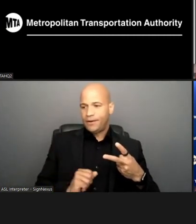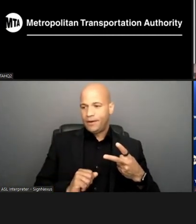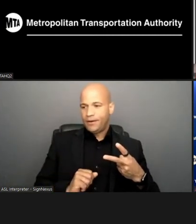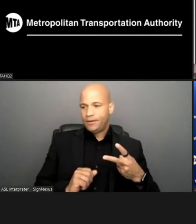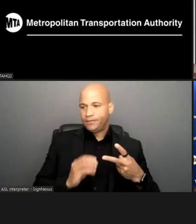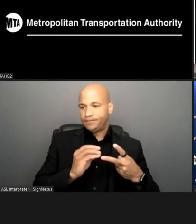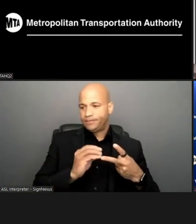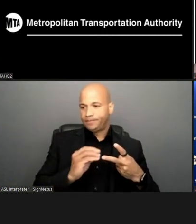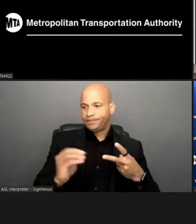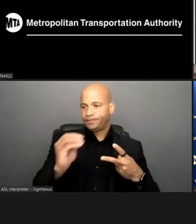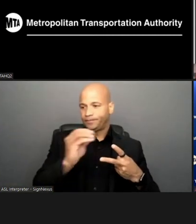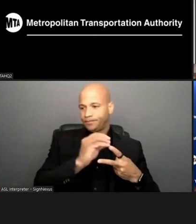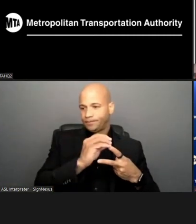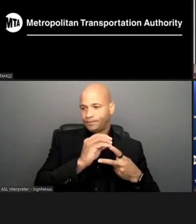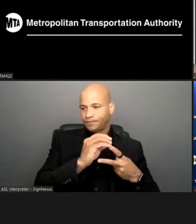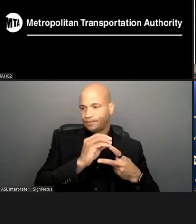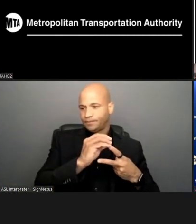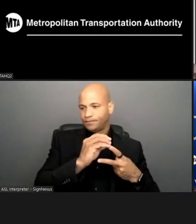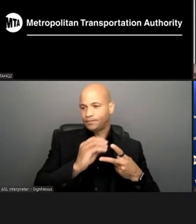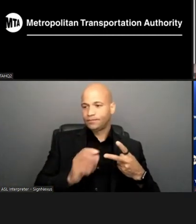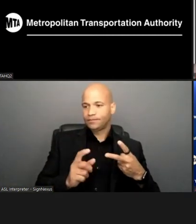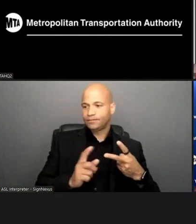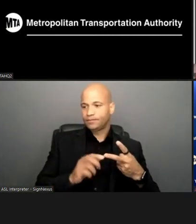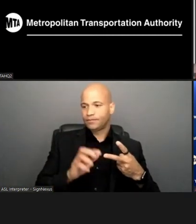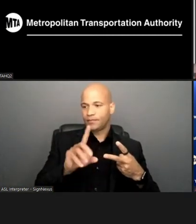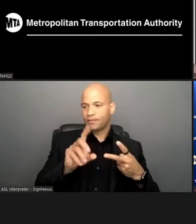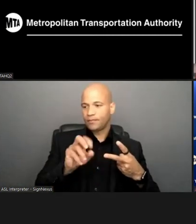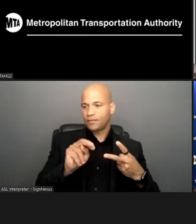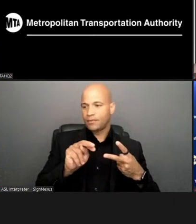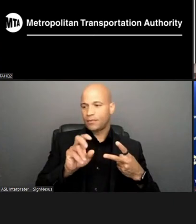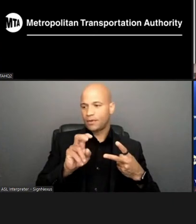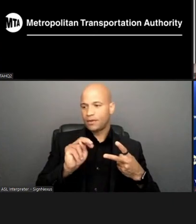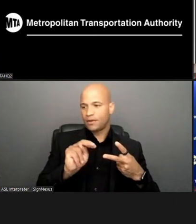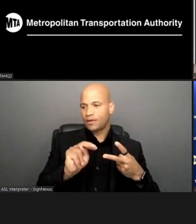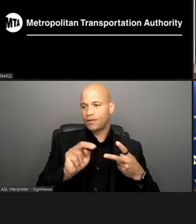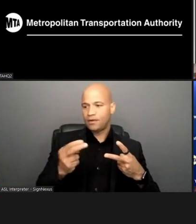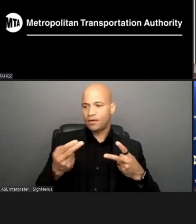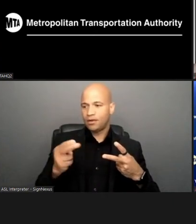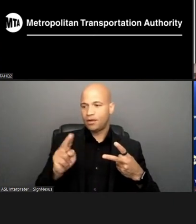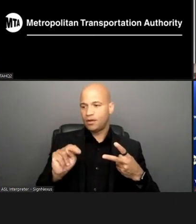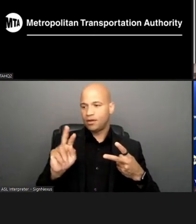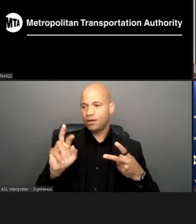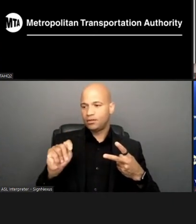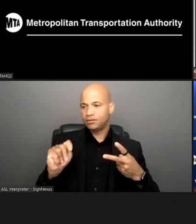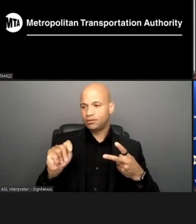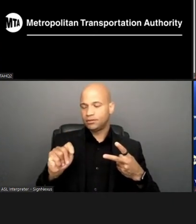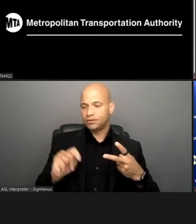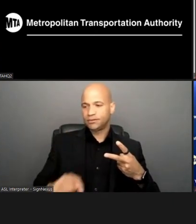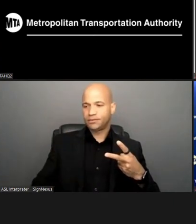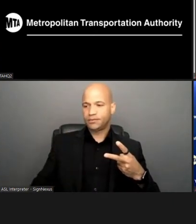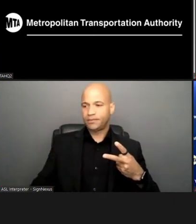our next speaker is Daryl G Fulton followed by Donovan hunt